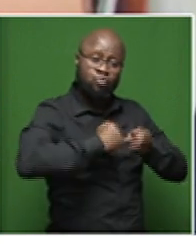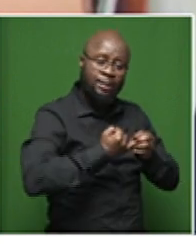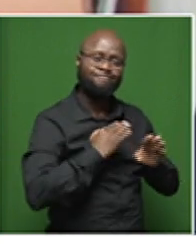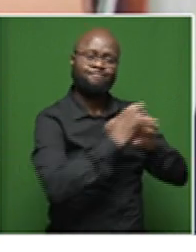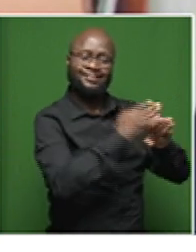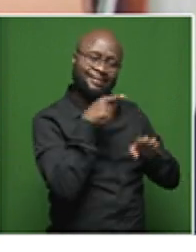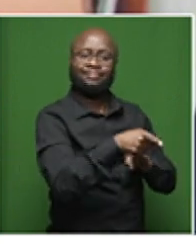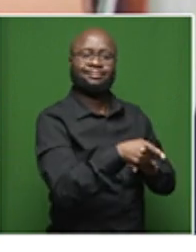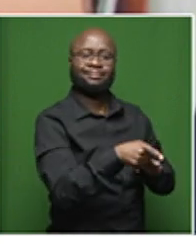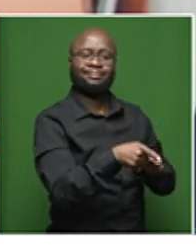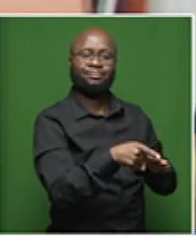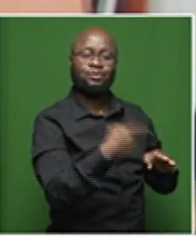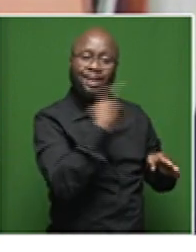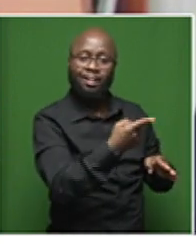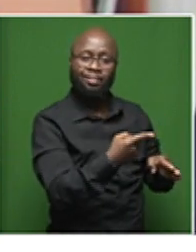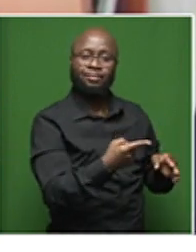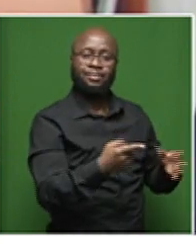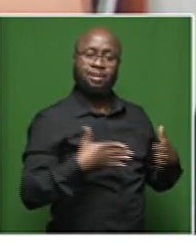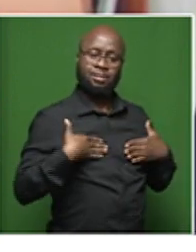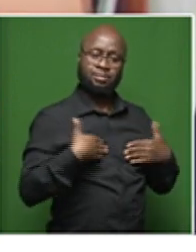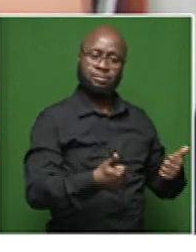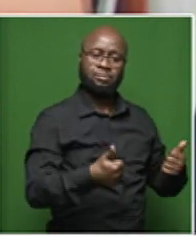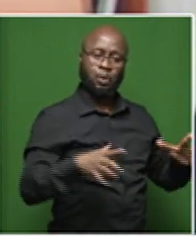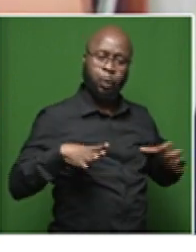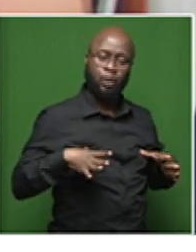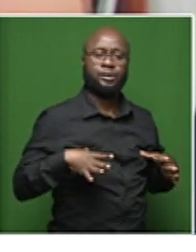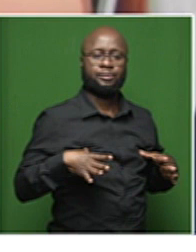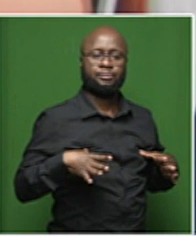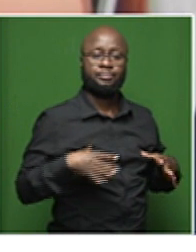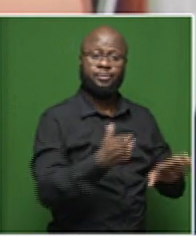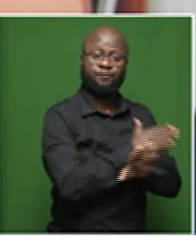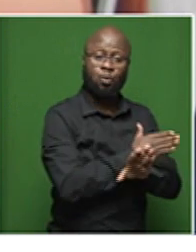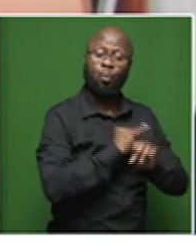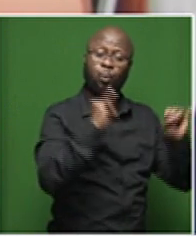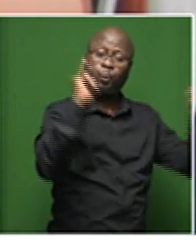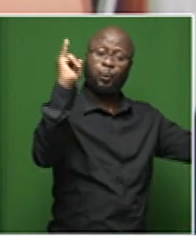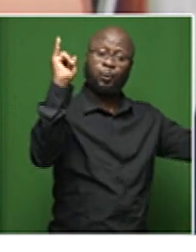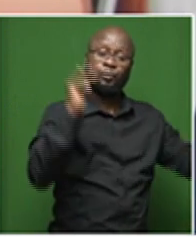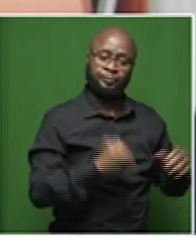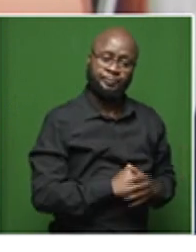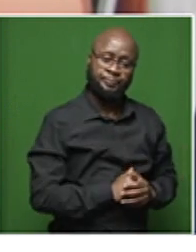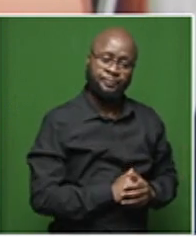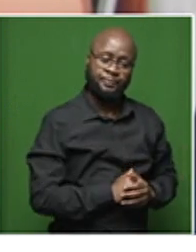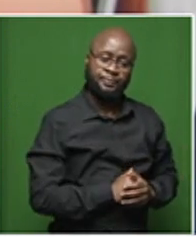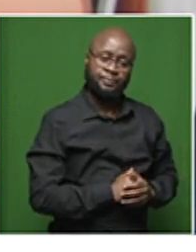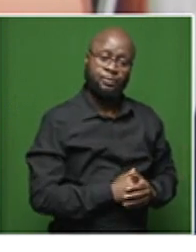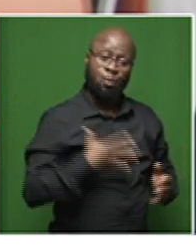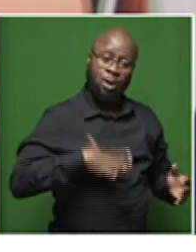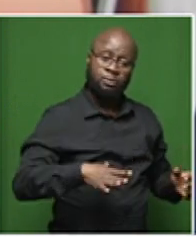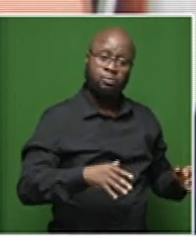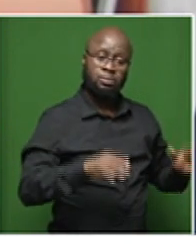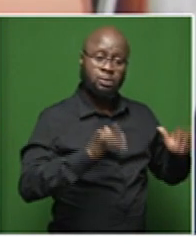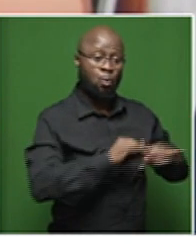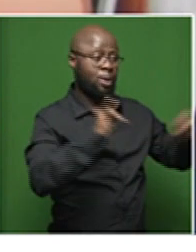we want to treat it before we get to get complications, before we get symptoms. So we don't want to wait for symptoms before